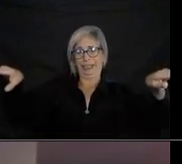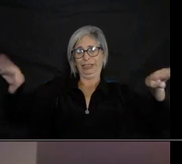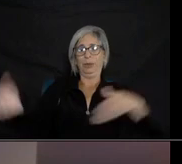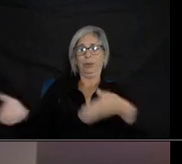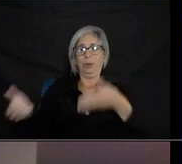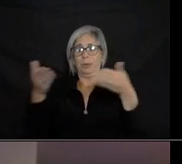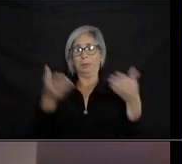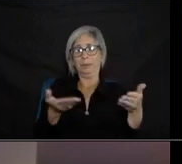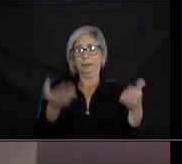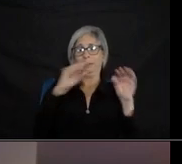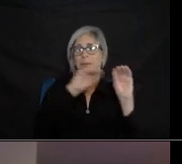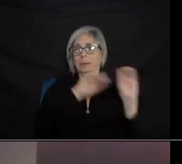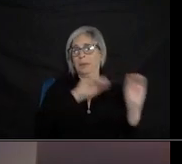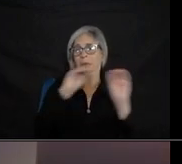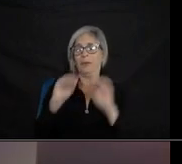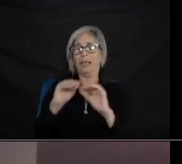in